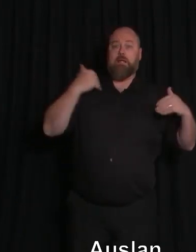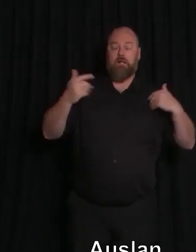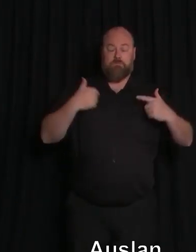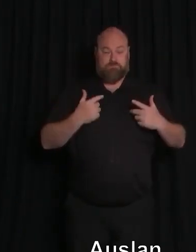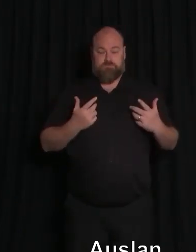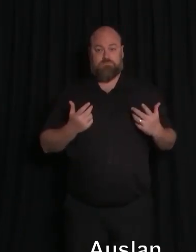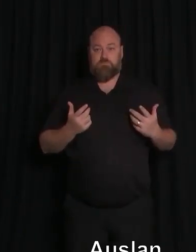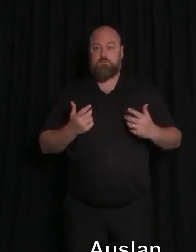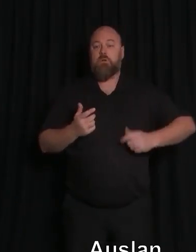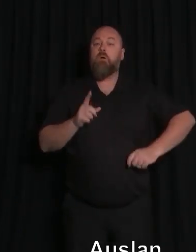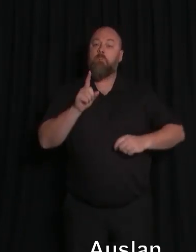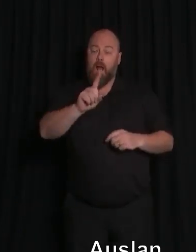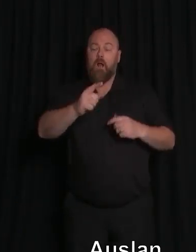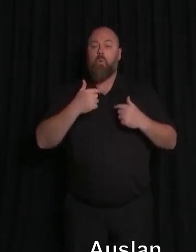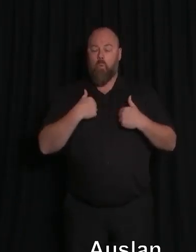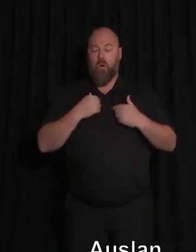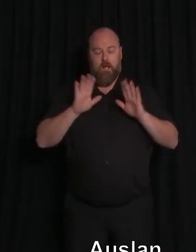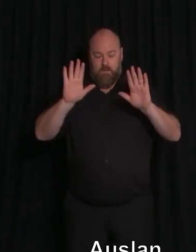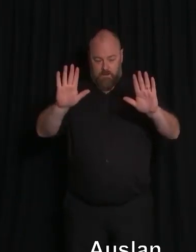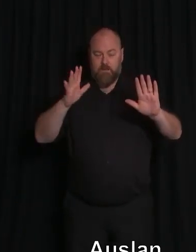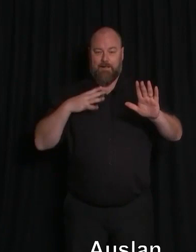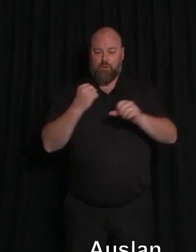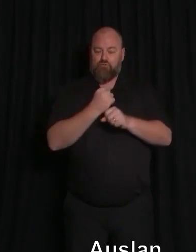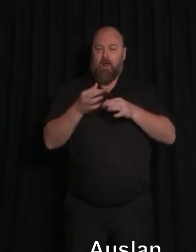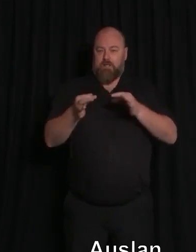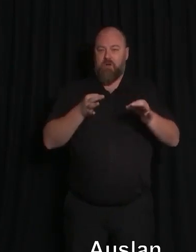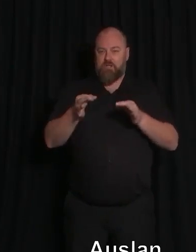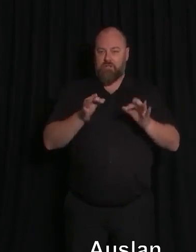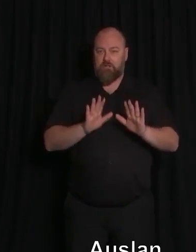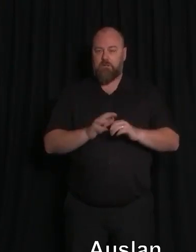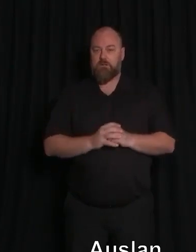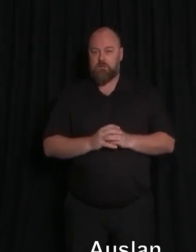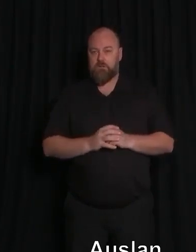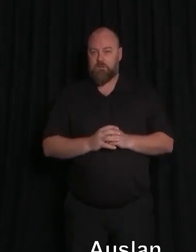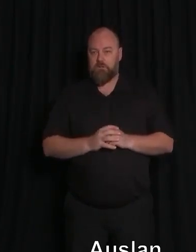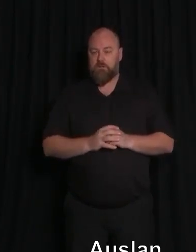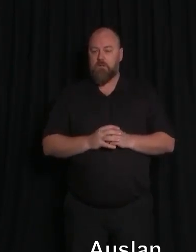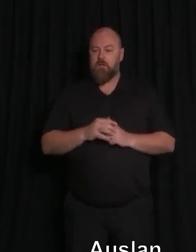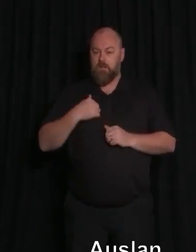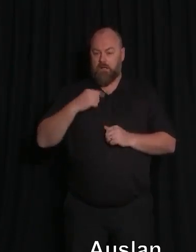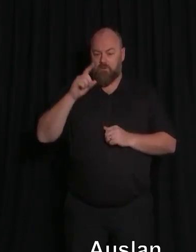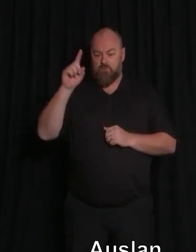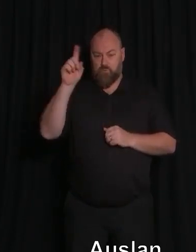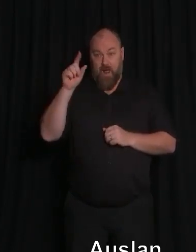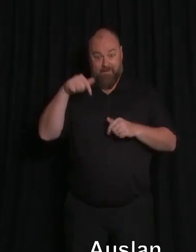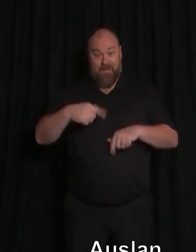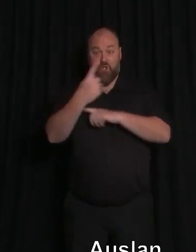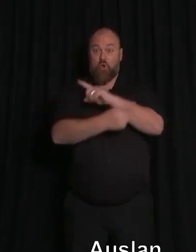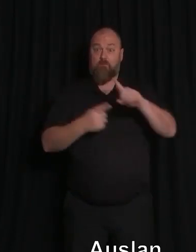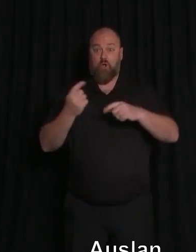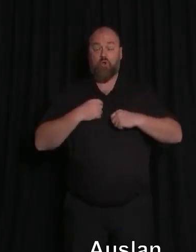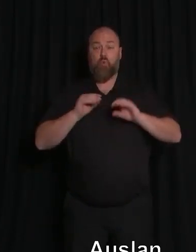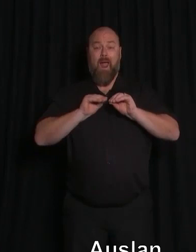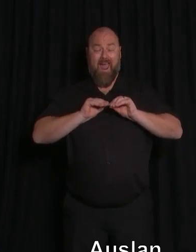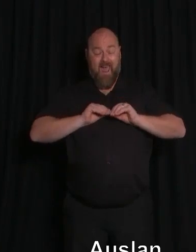we created a strategy, and that was really so. Today, I think this day of the conference is to amplify.